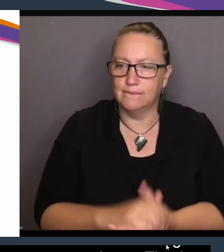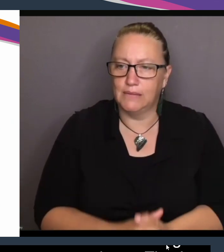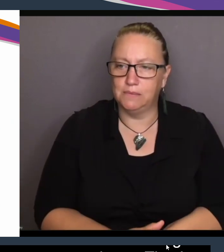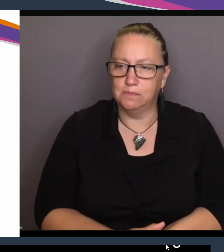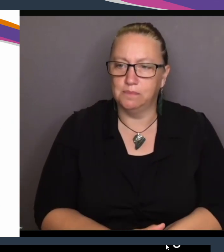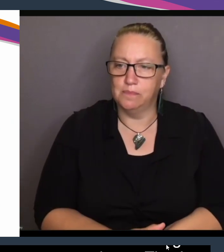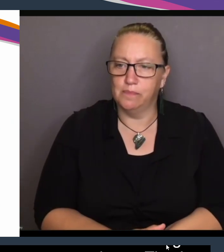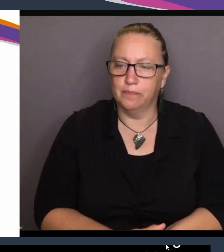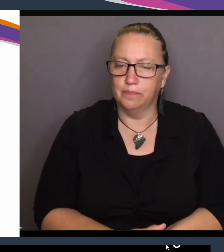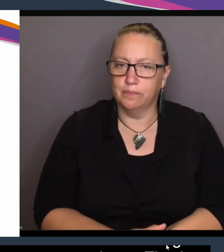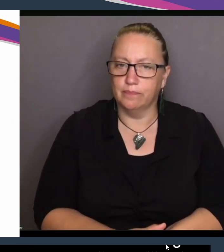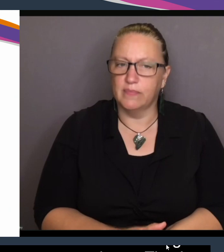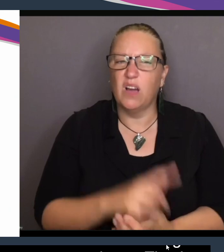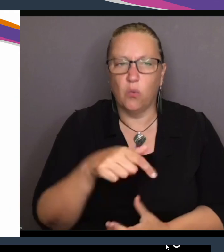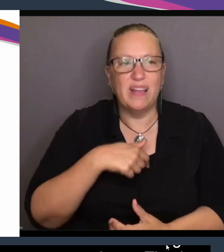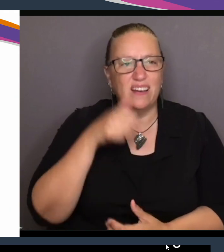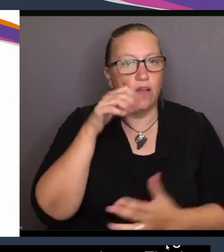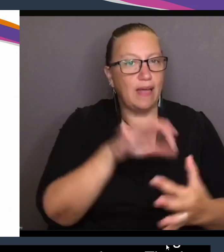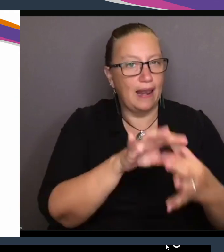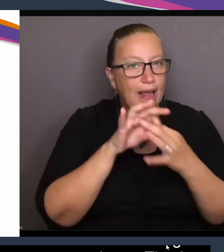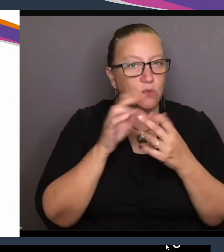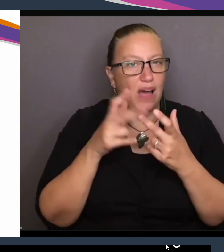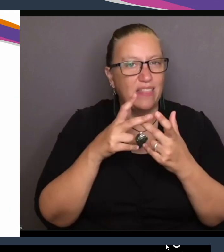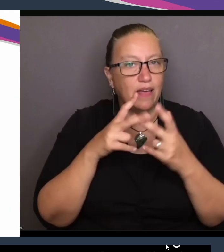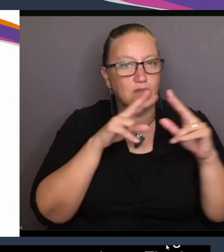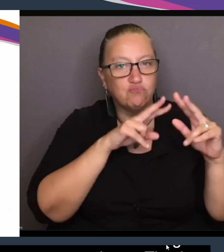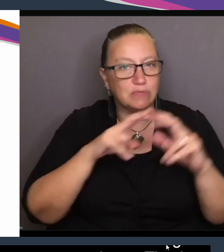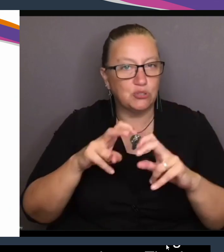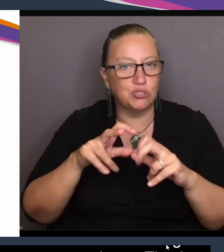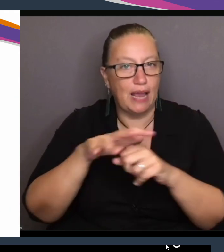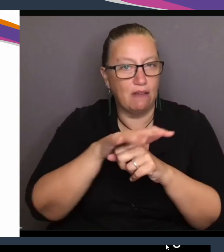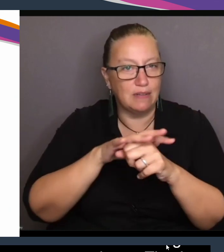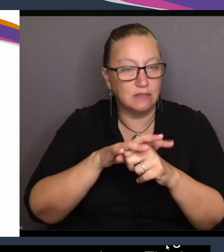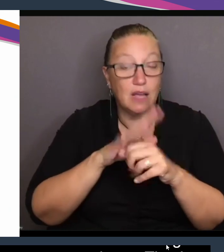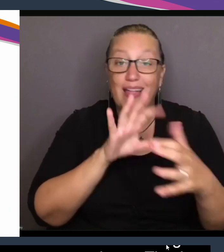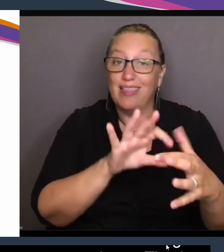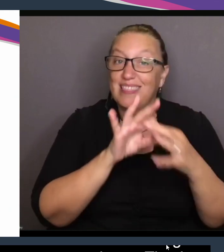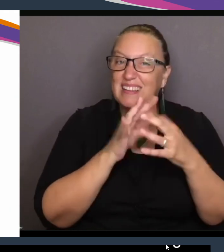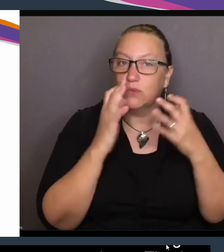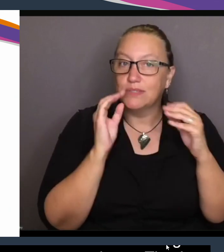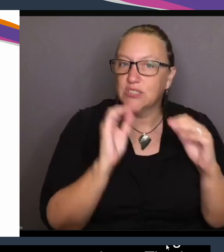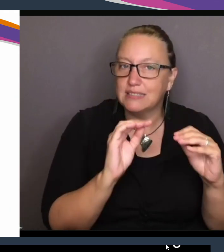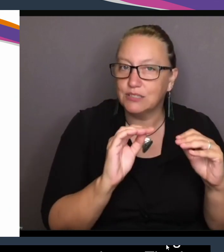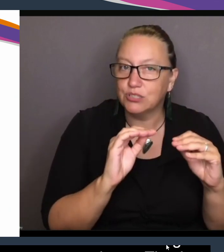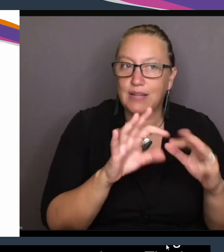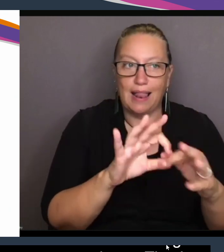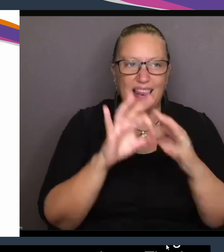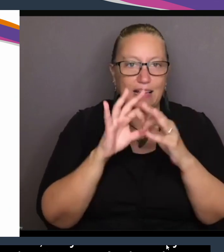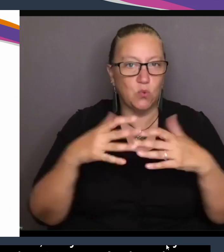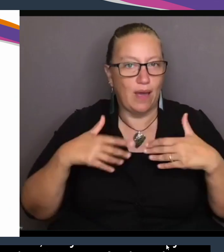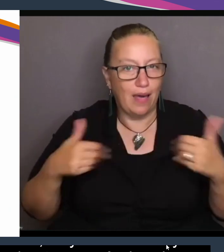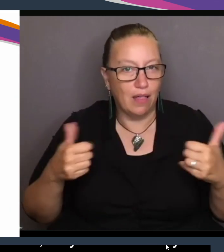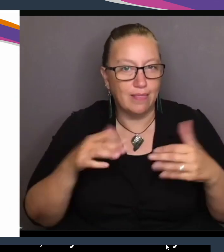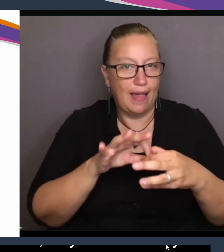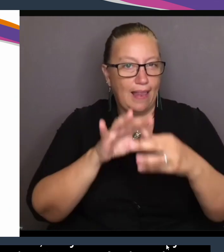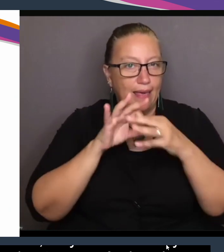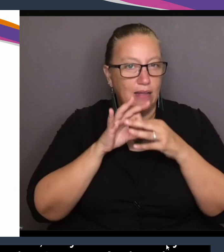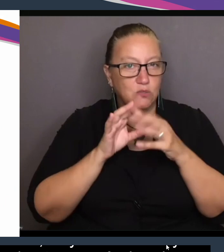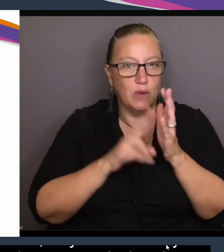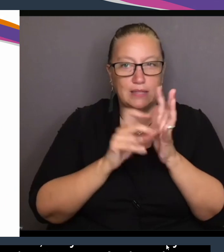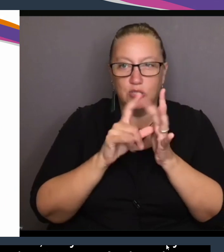other areas of the research agenda. For example, it's linked to education, it's linked to health, it's linked to the NDIS and